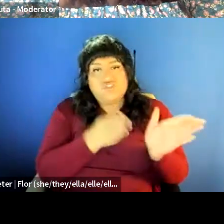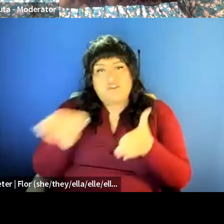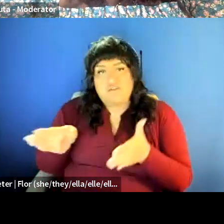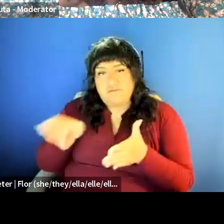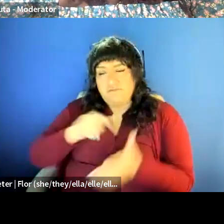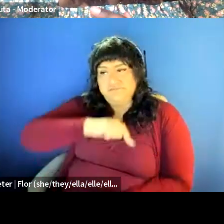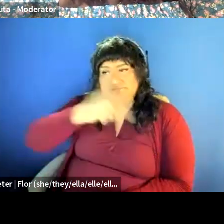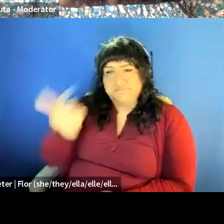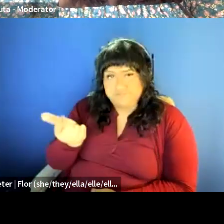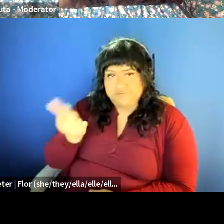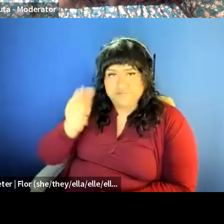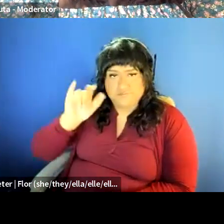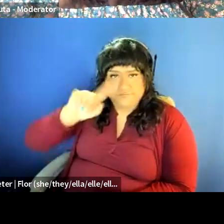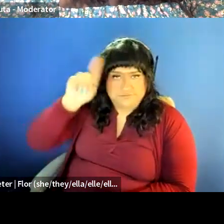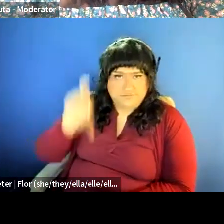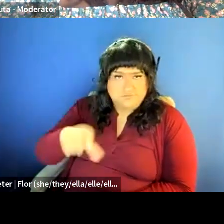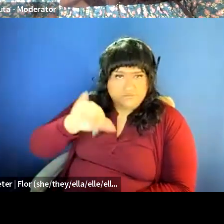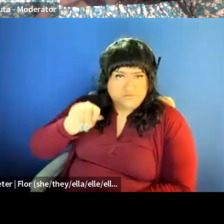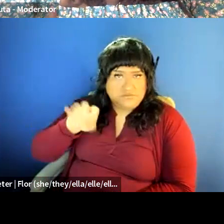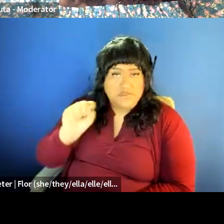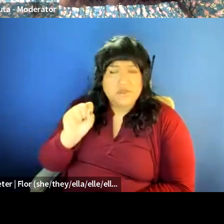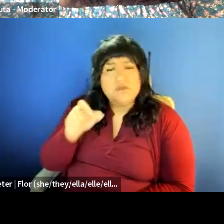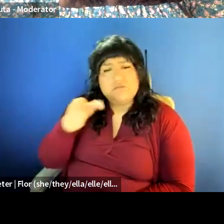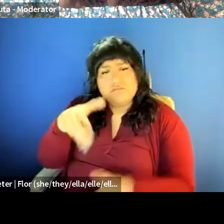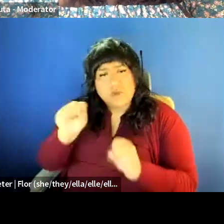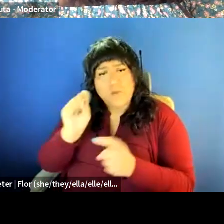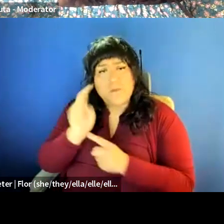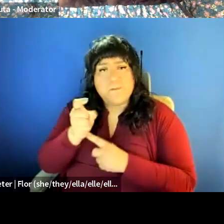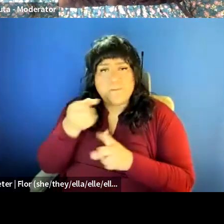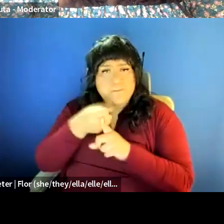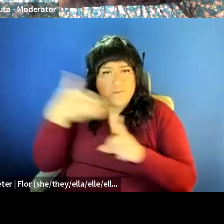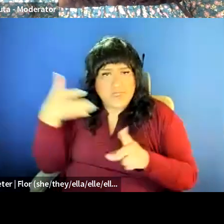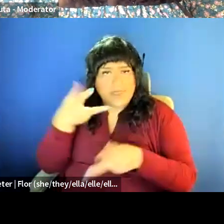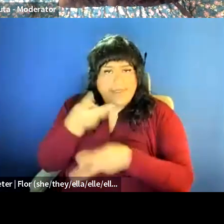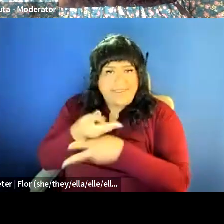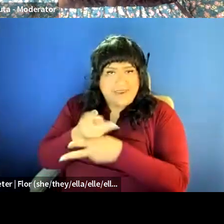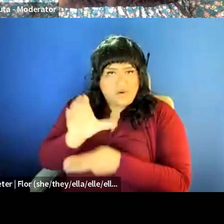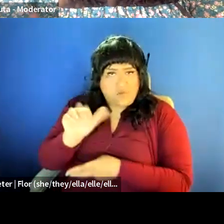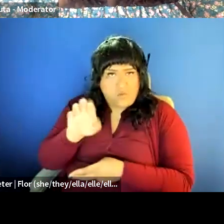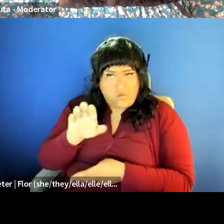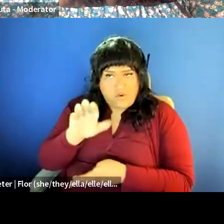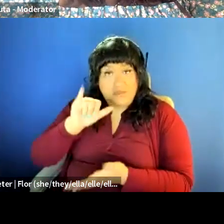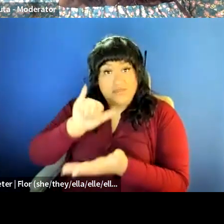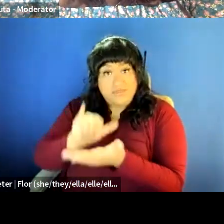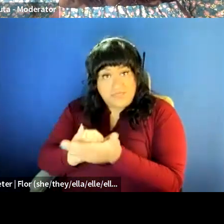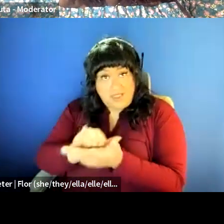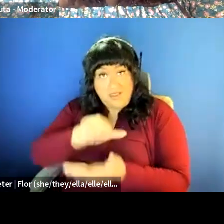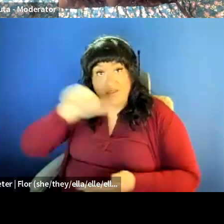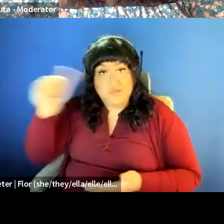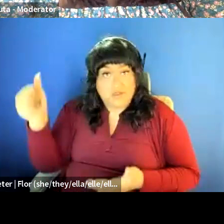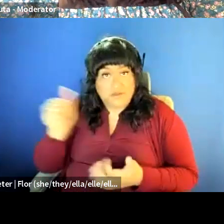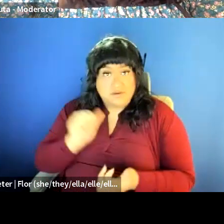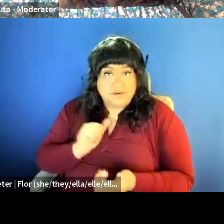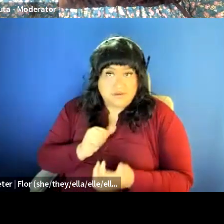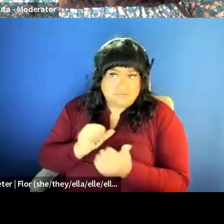So James, just take a moment to explain to us about care court and how that is another example of a measure